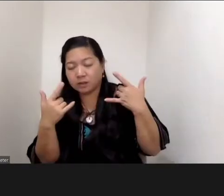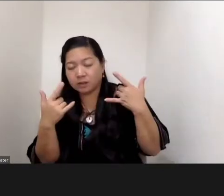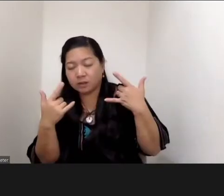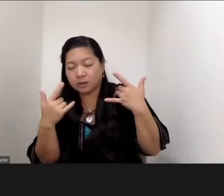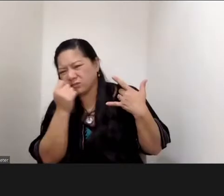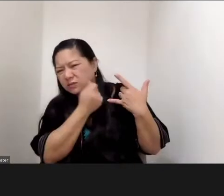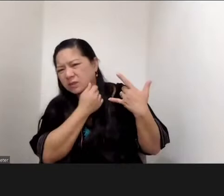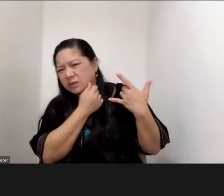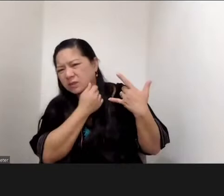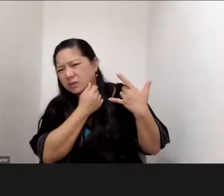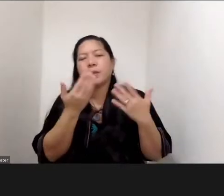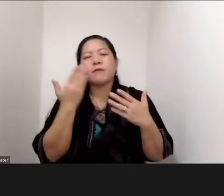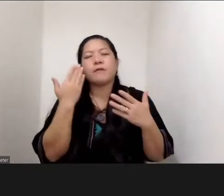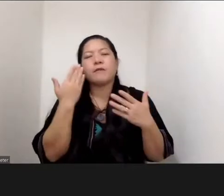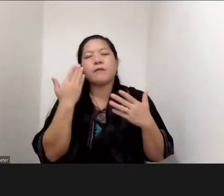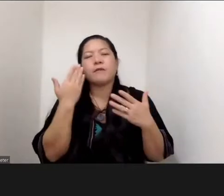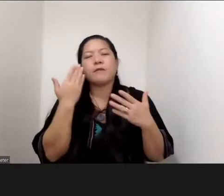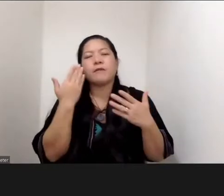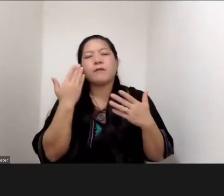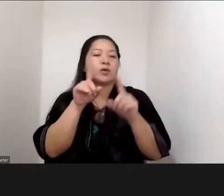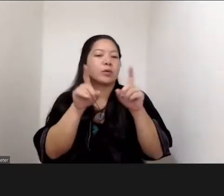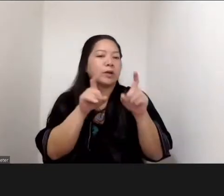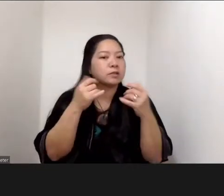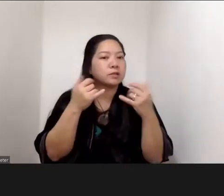on. So my question is,